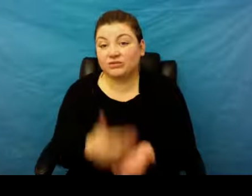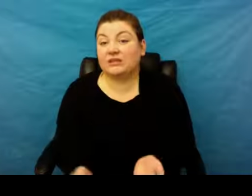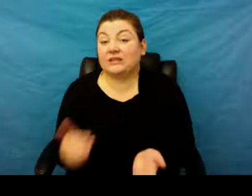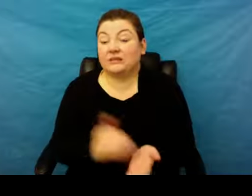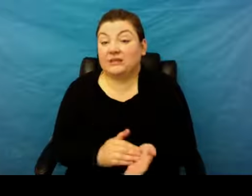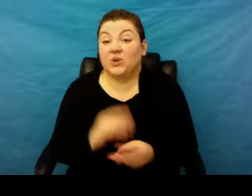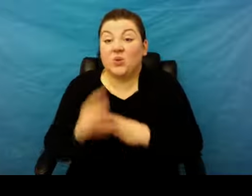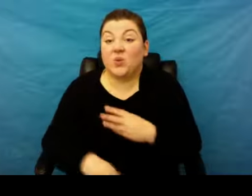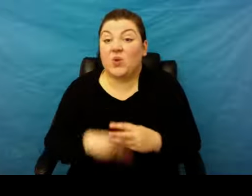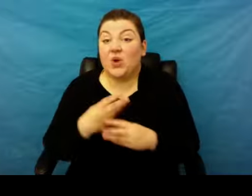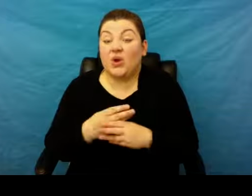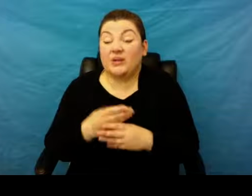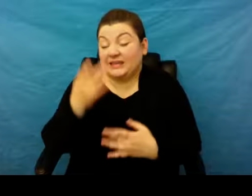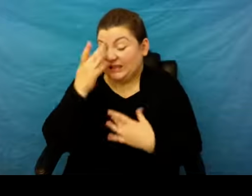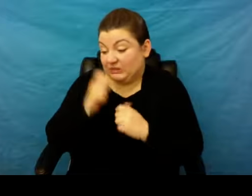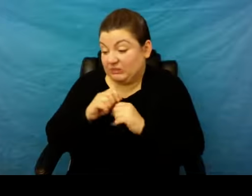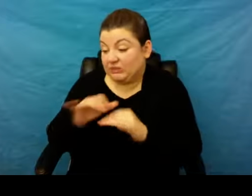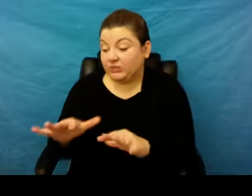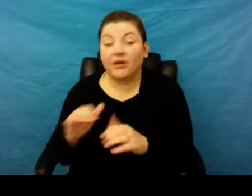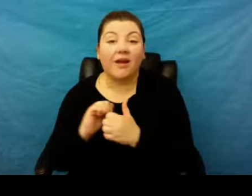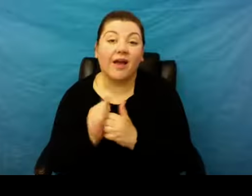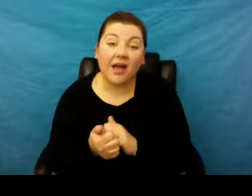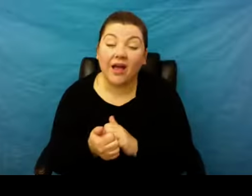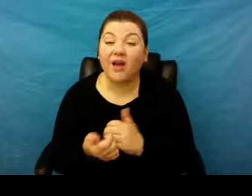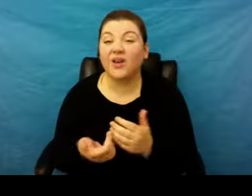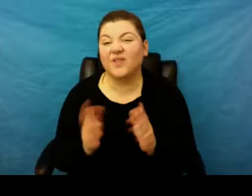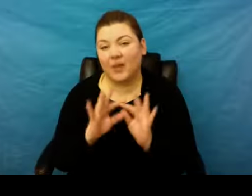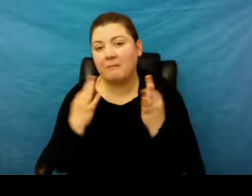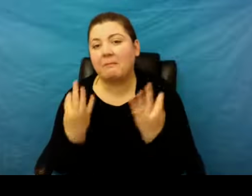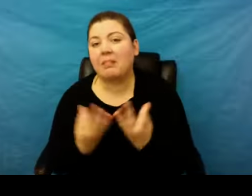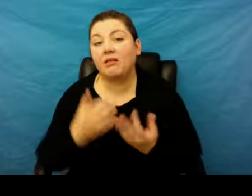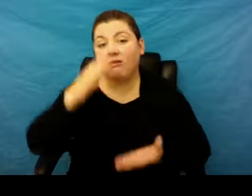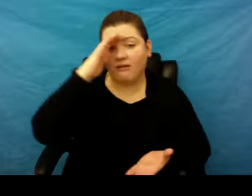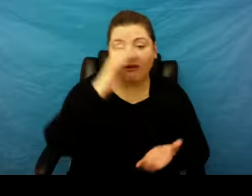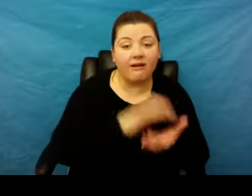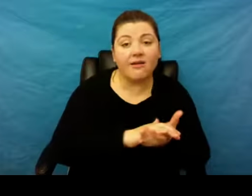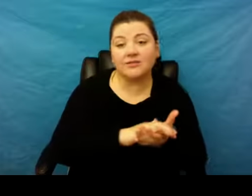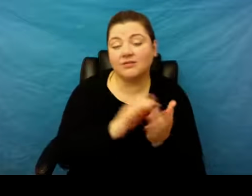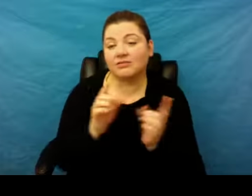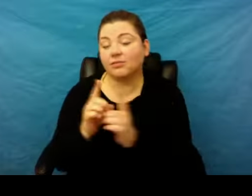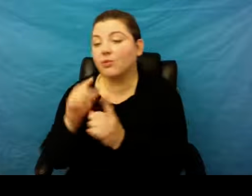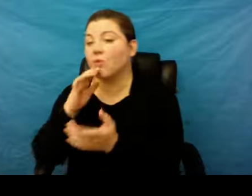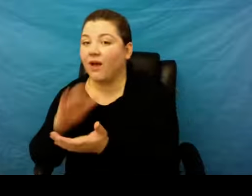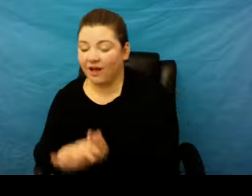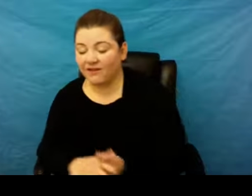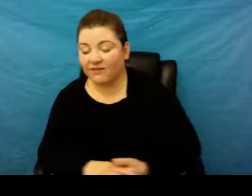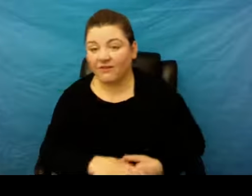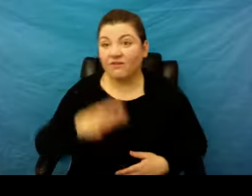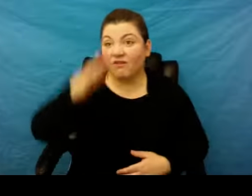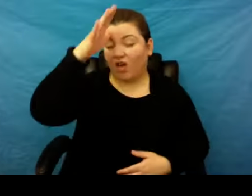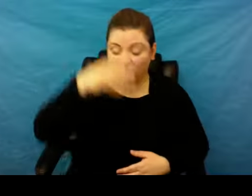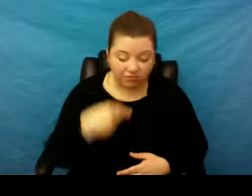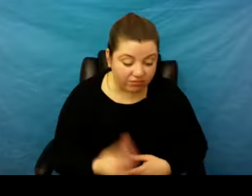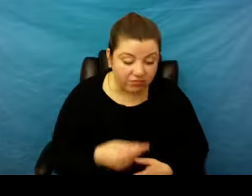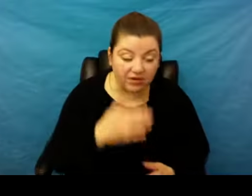this is transmitted is from husband to wife, father to son, daughter